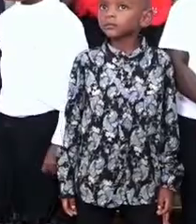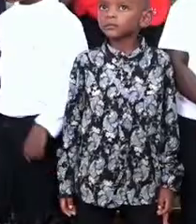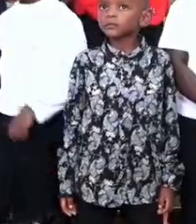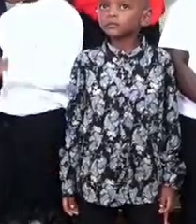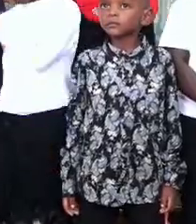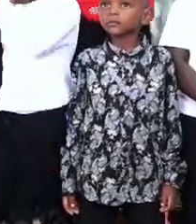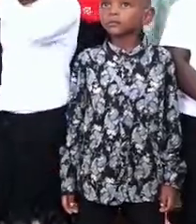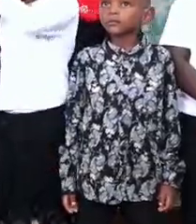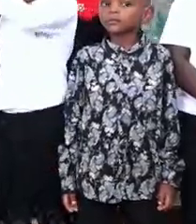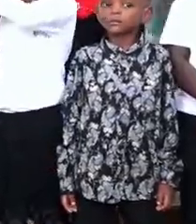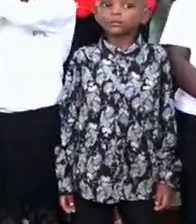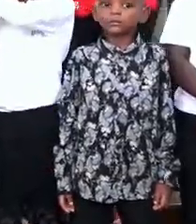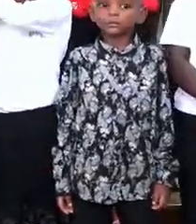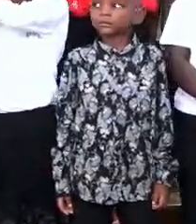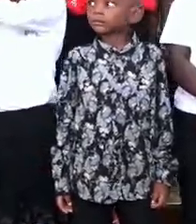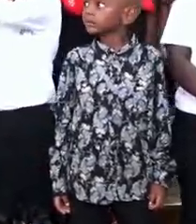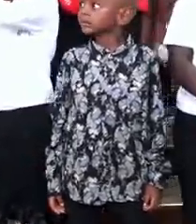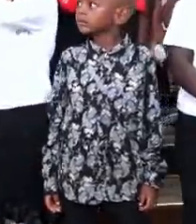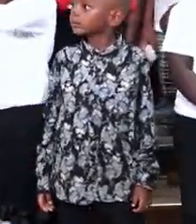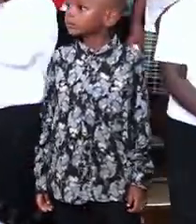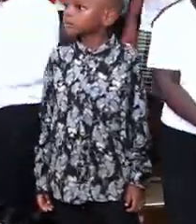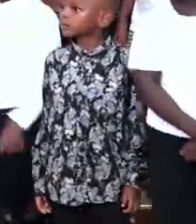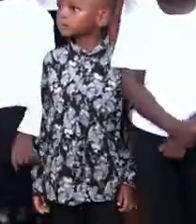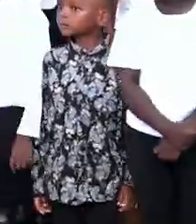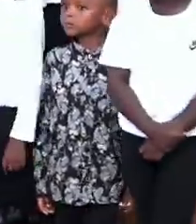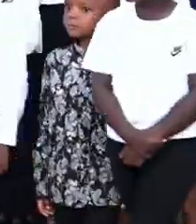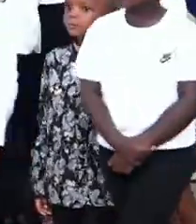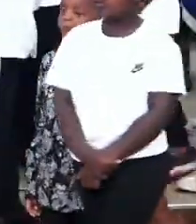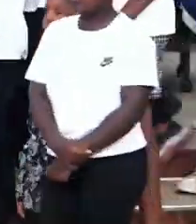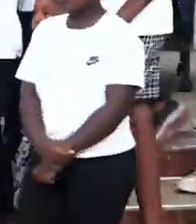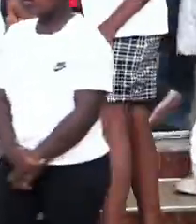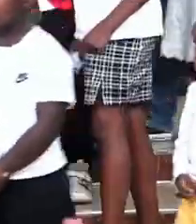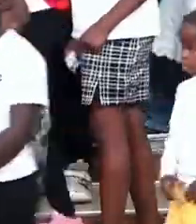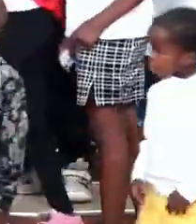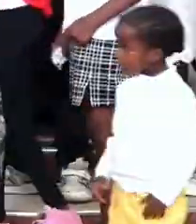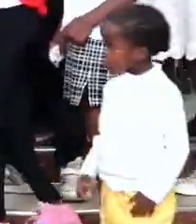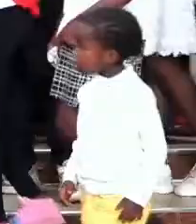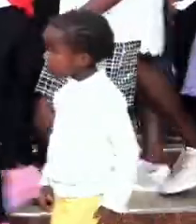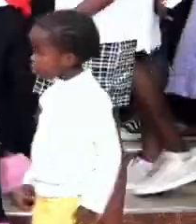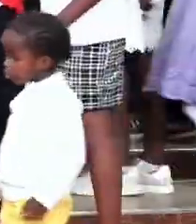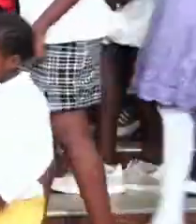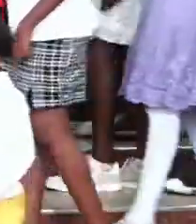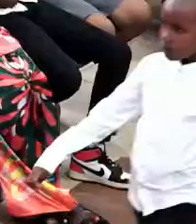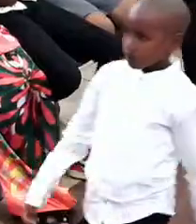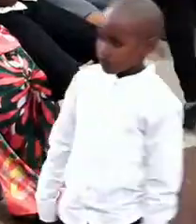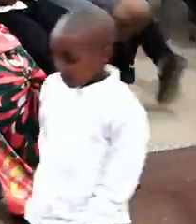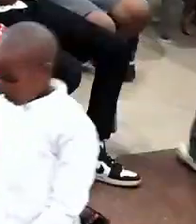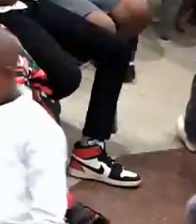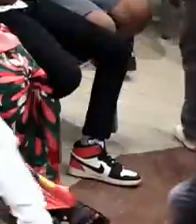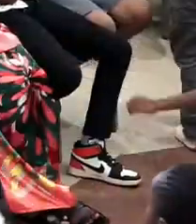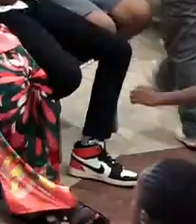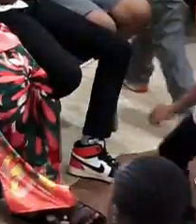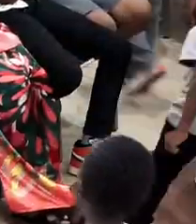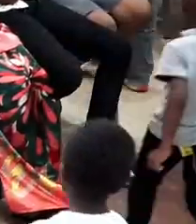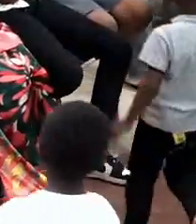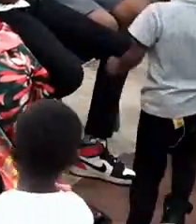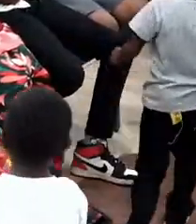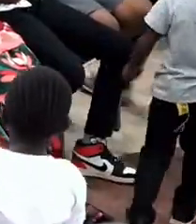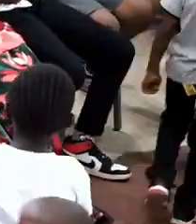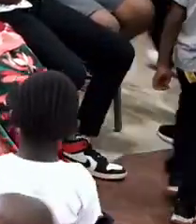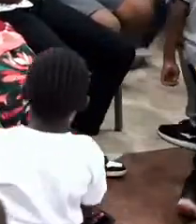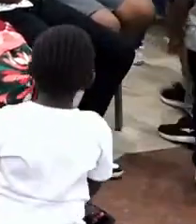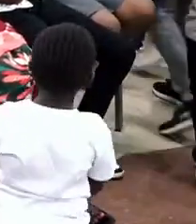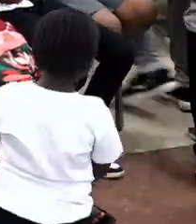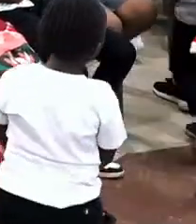Asante sana. Hata walimu nimefurahi kuwaona wote. Tumeweza kupresenti pamoja na watoto. Tukubali